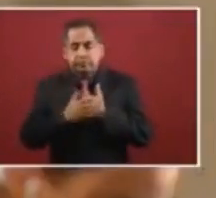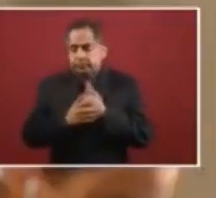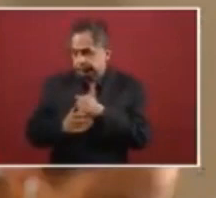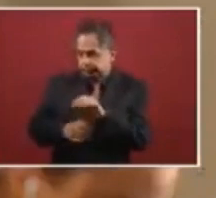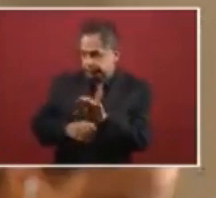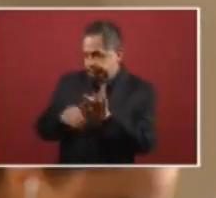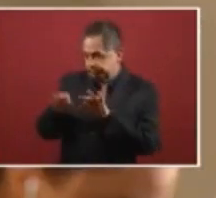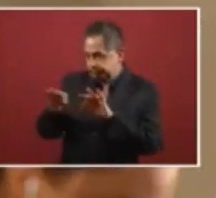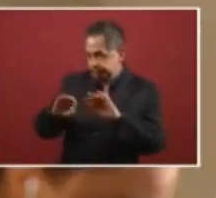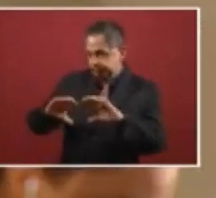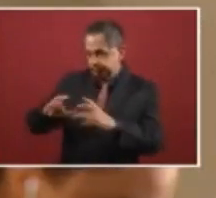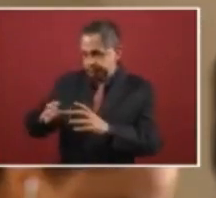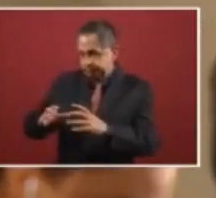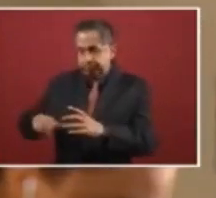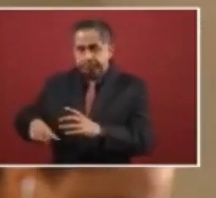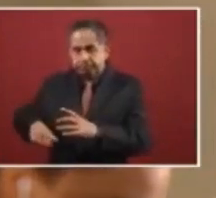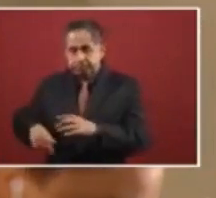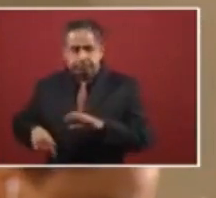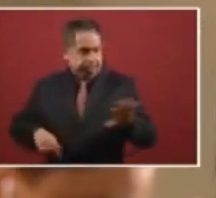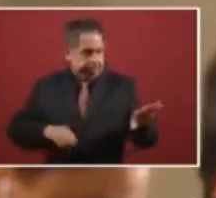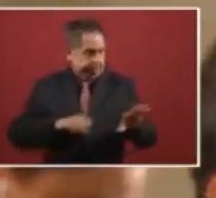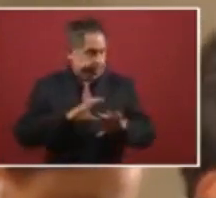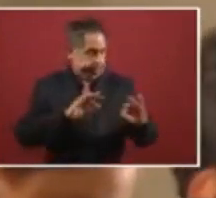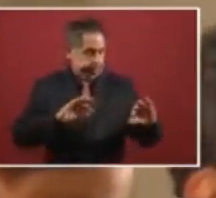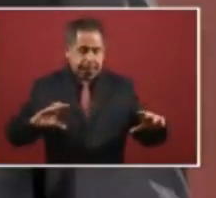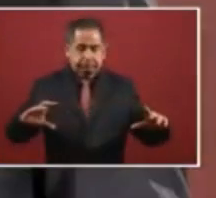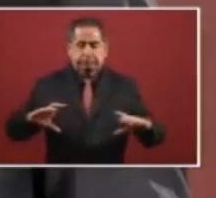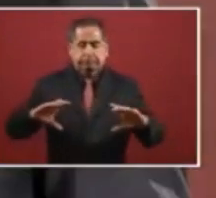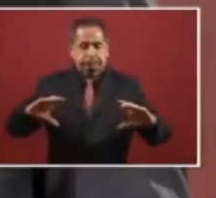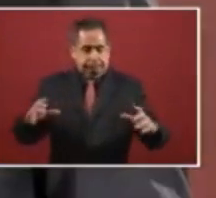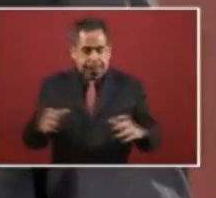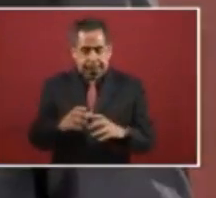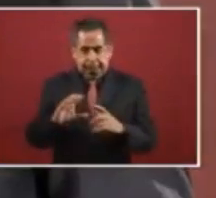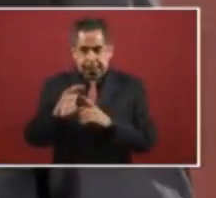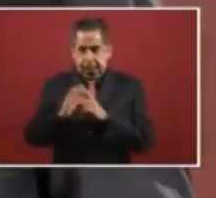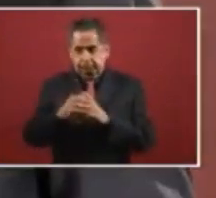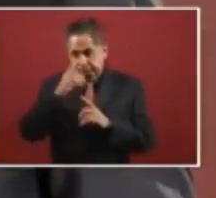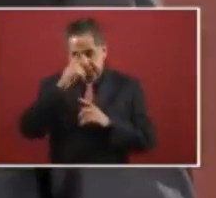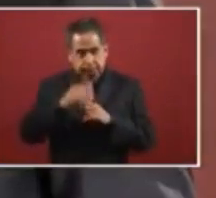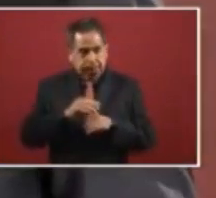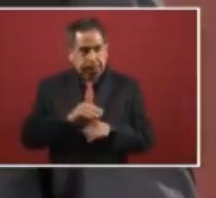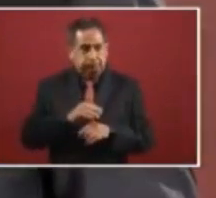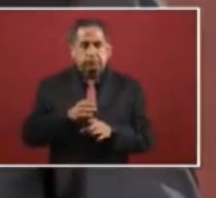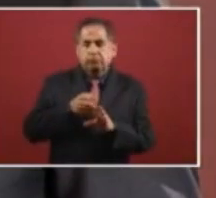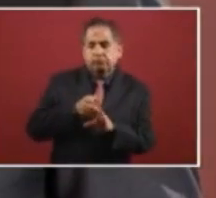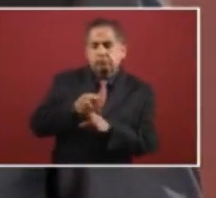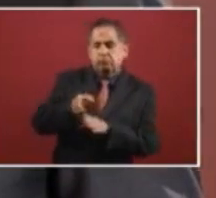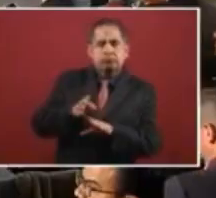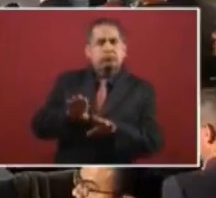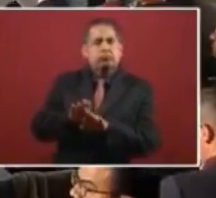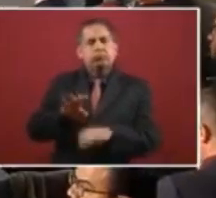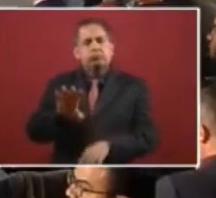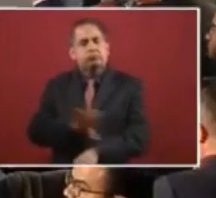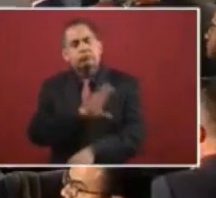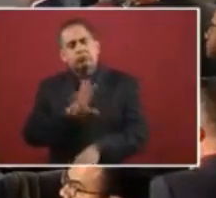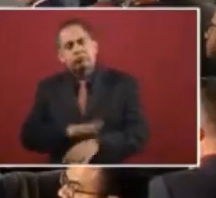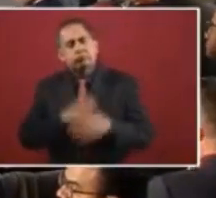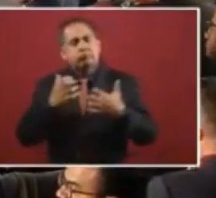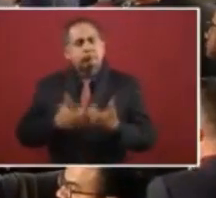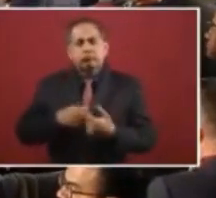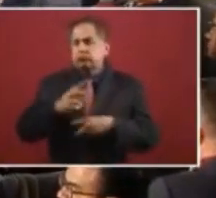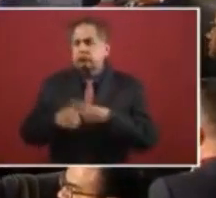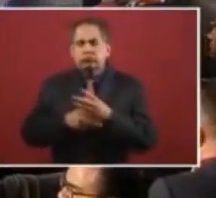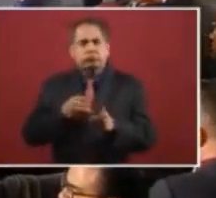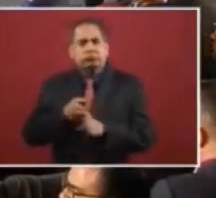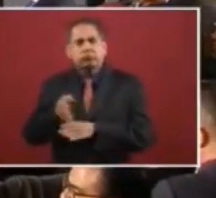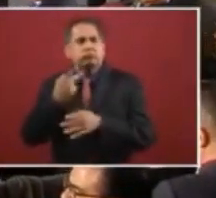that they were going to form a committee from the private sector to help